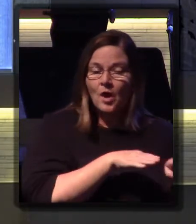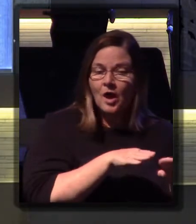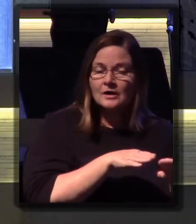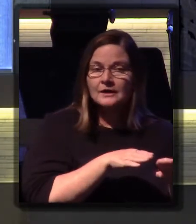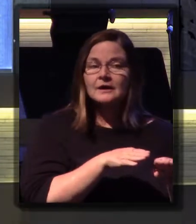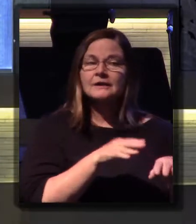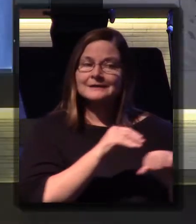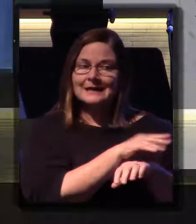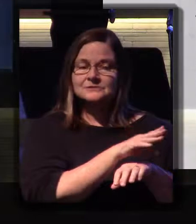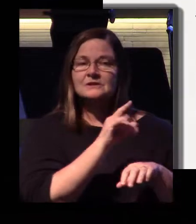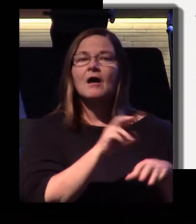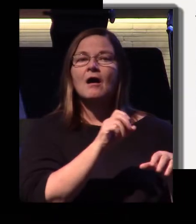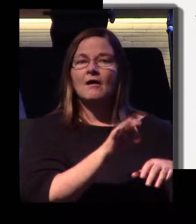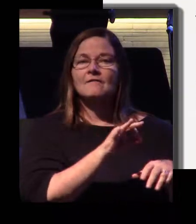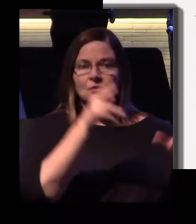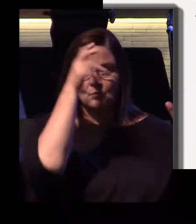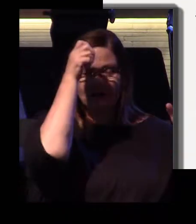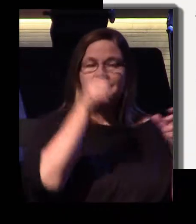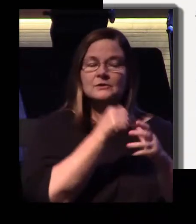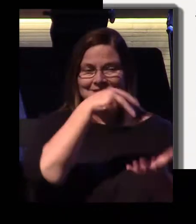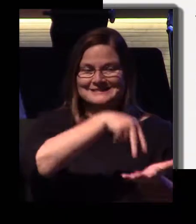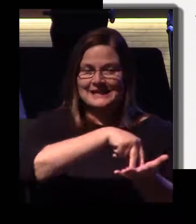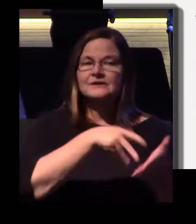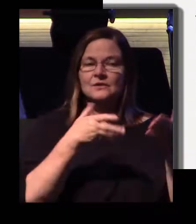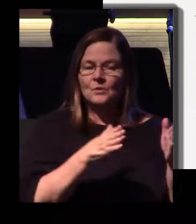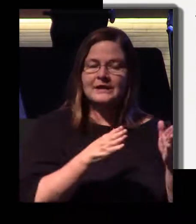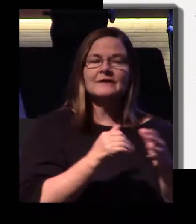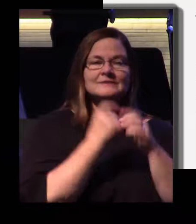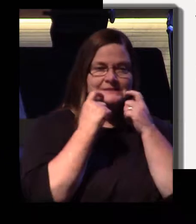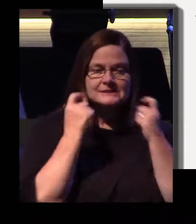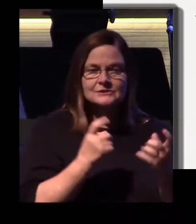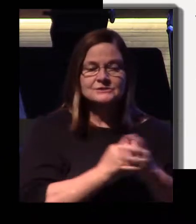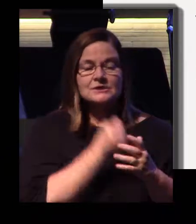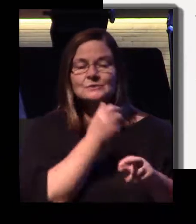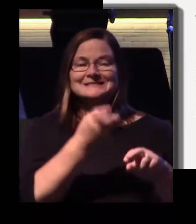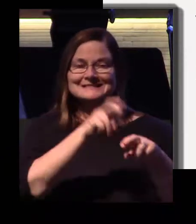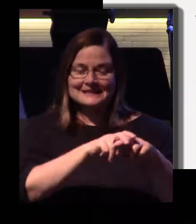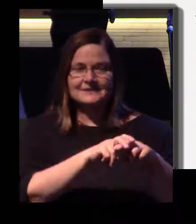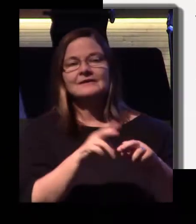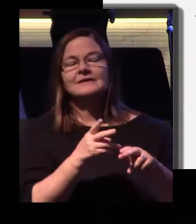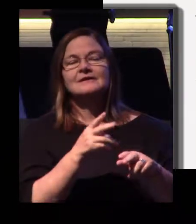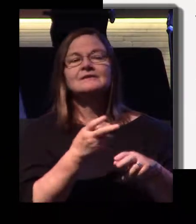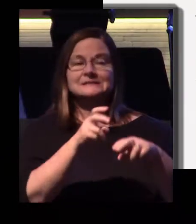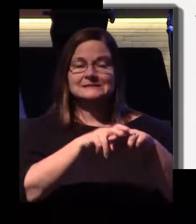is described by what they don't do, they don't walk in the counsel of the wicked, they don't stand in the way of sinners, they